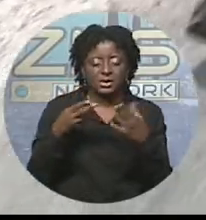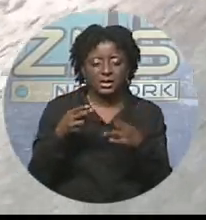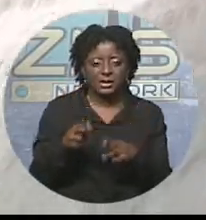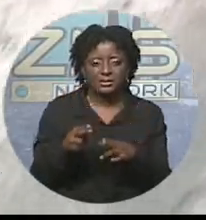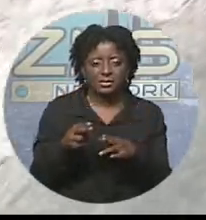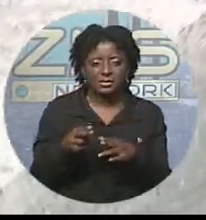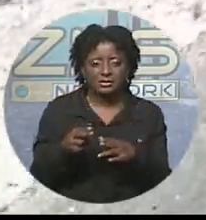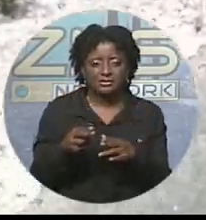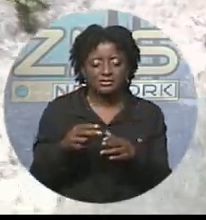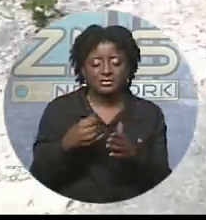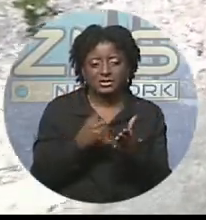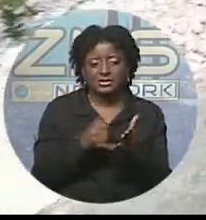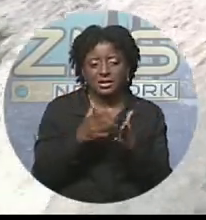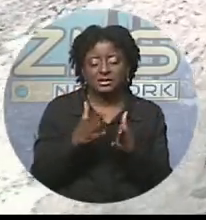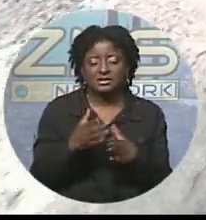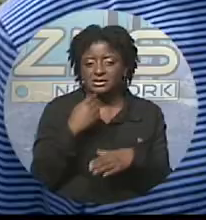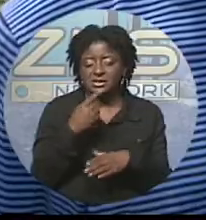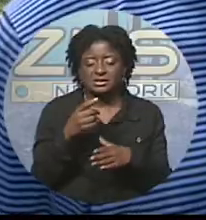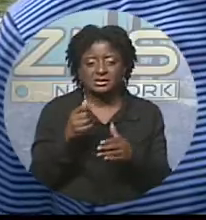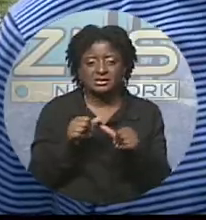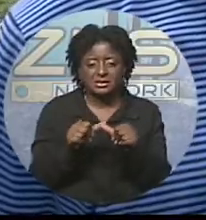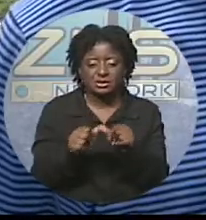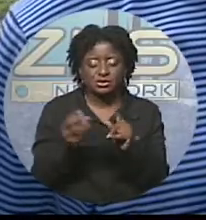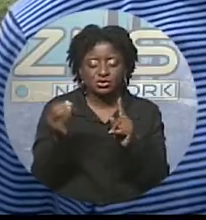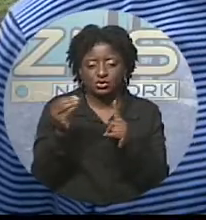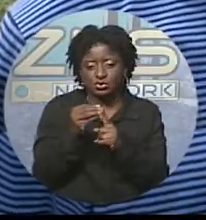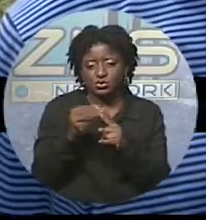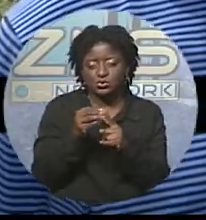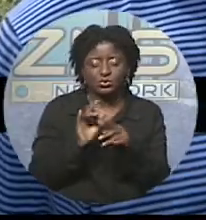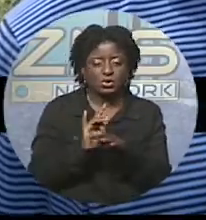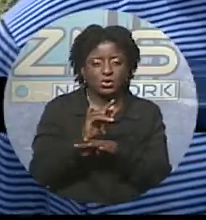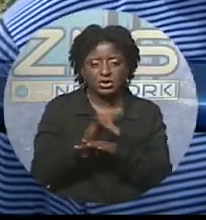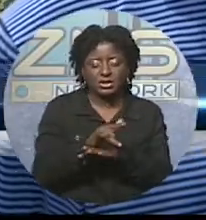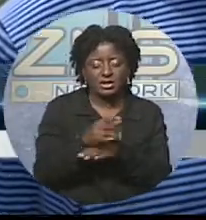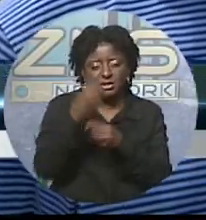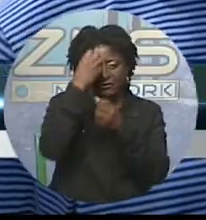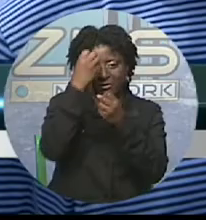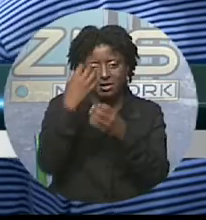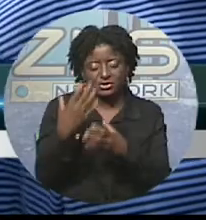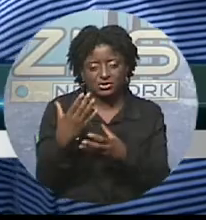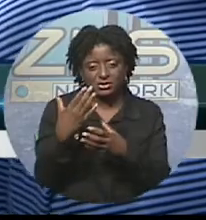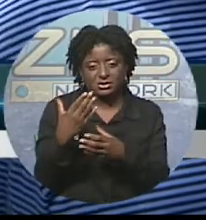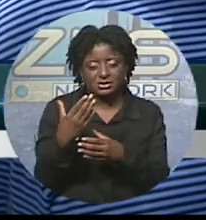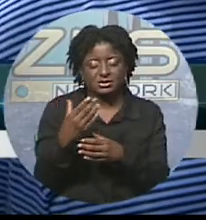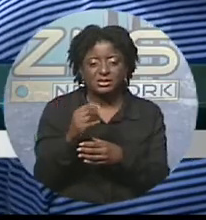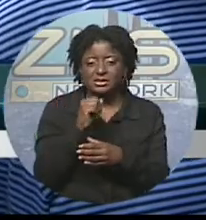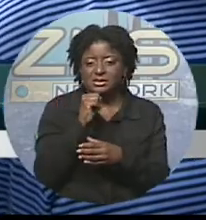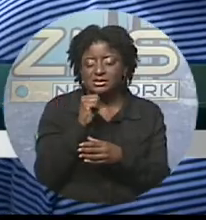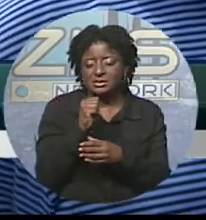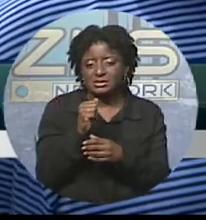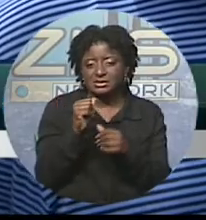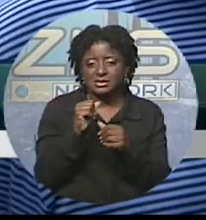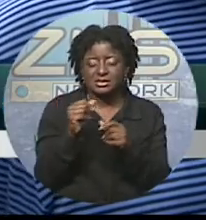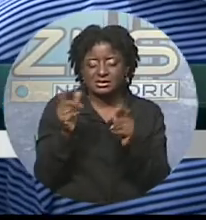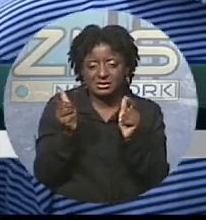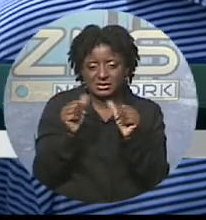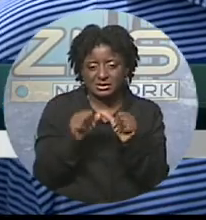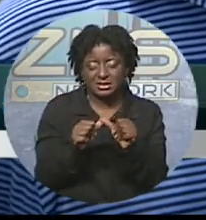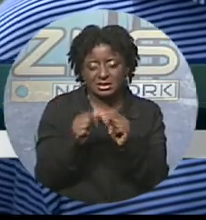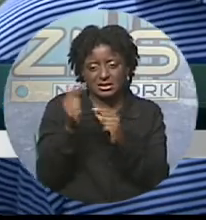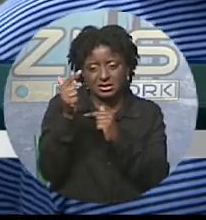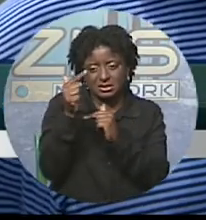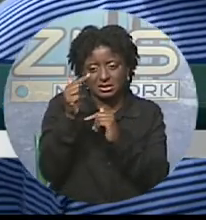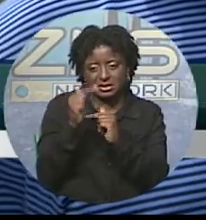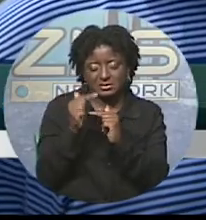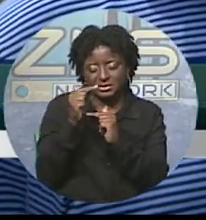Williams, it's still too early to tell. The information is still sketchy. We are on the ground doing some investigations here. But what we can